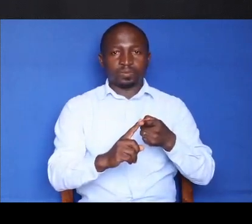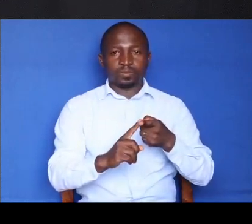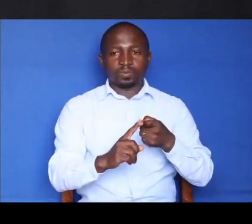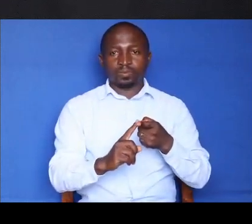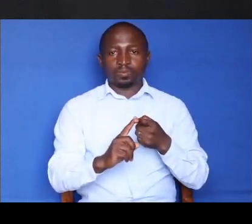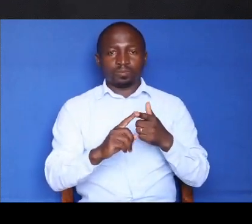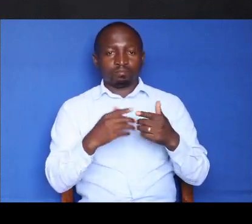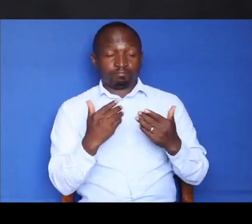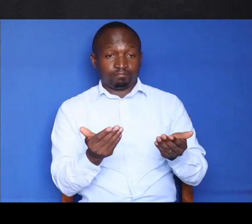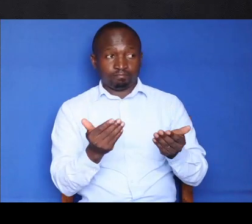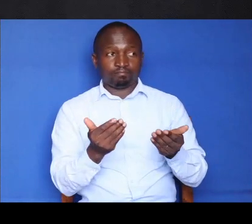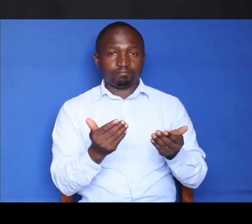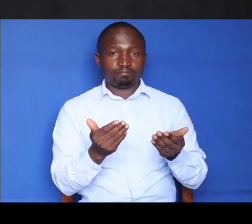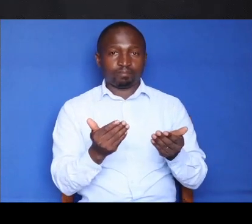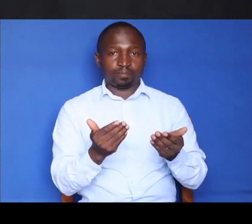One,